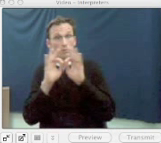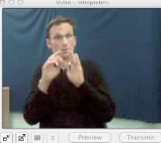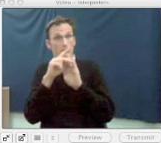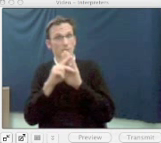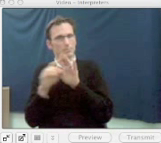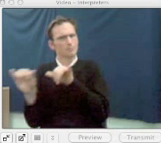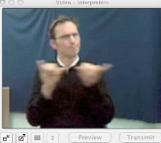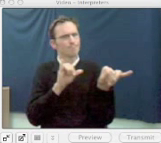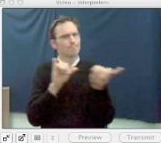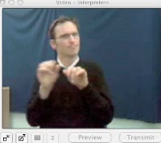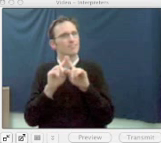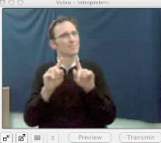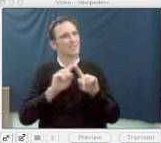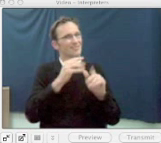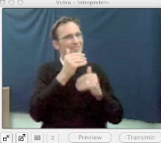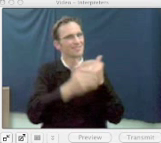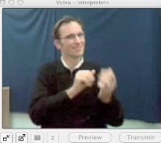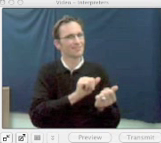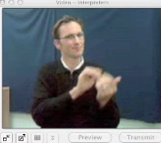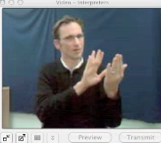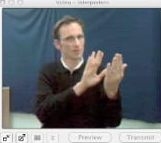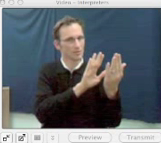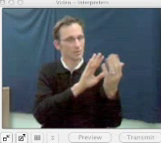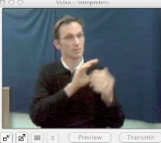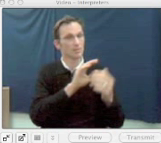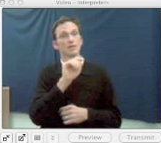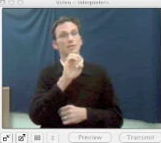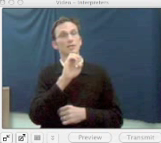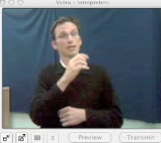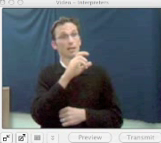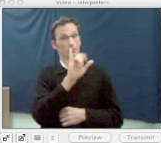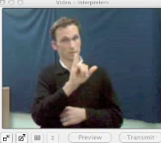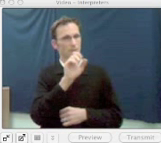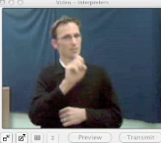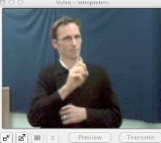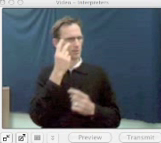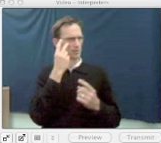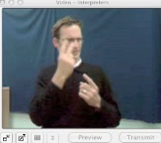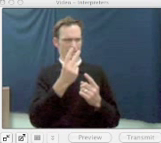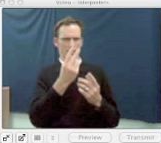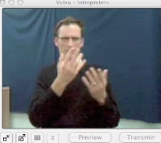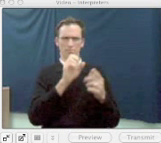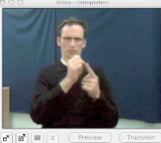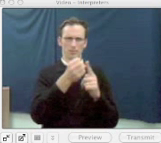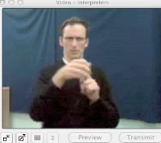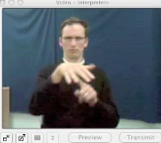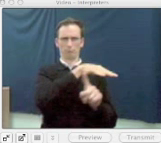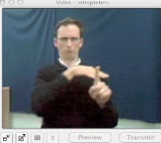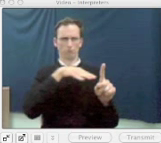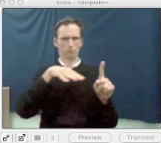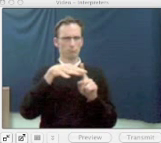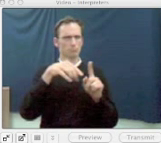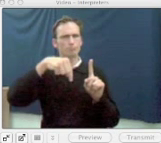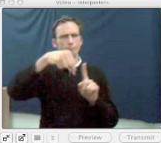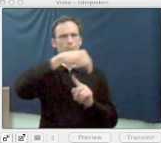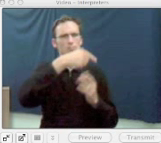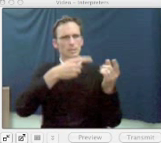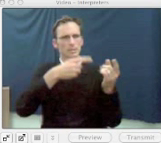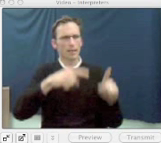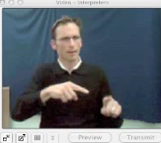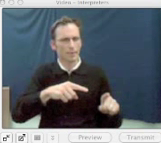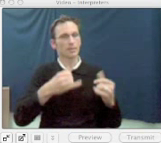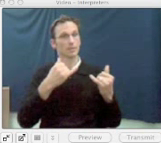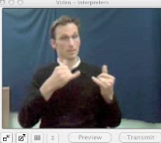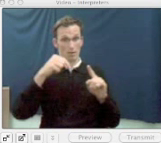Teleologists will say, what's the context? What are my options? Now, in